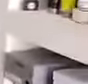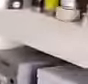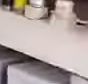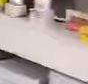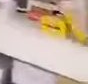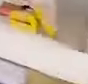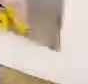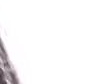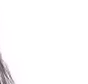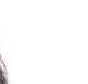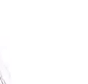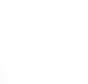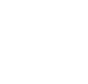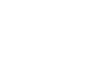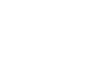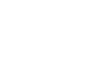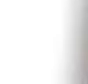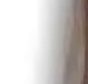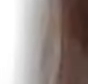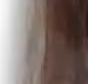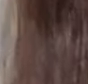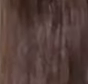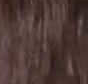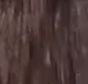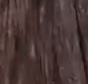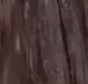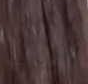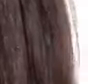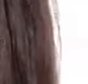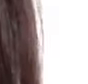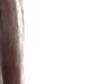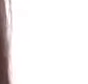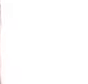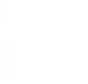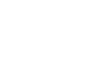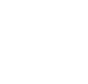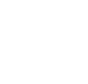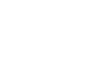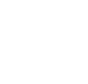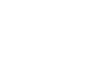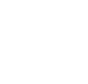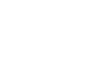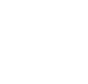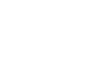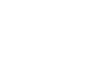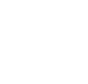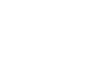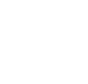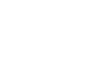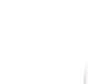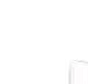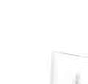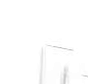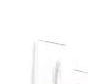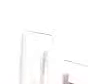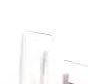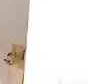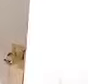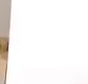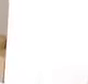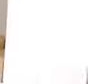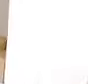kawar 9A grade rek nak. Wow, we do have bundles as well. Hair ci do lañu dox ñun ñu ci rafetal jigen